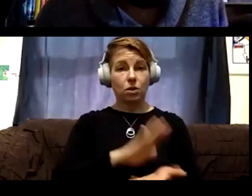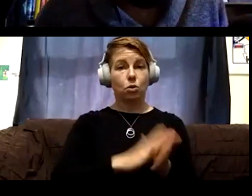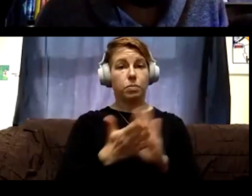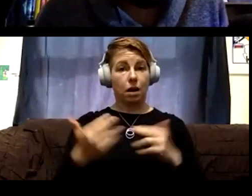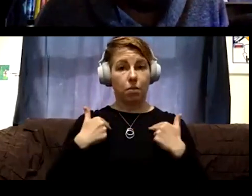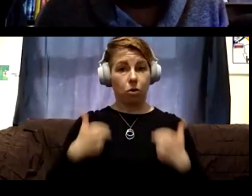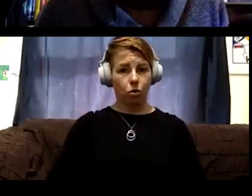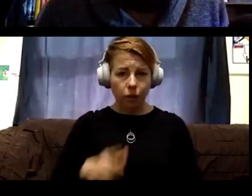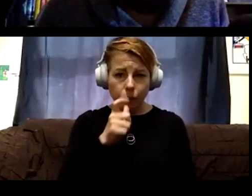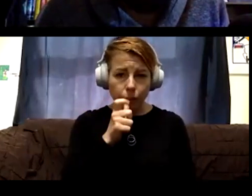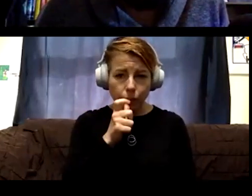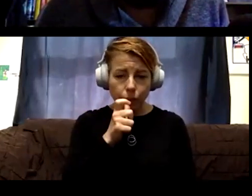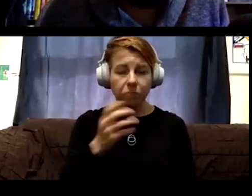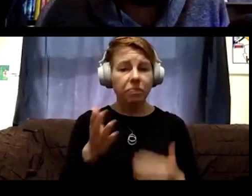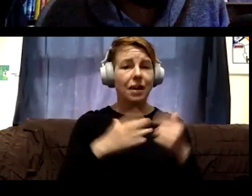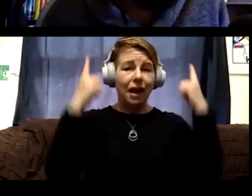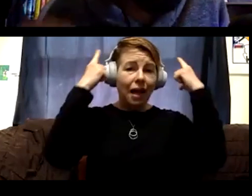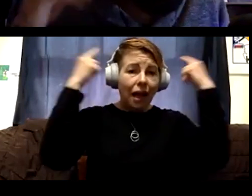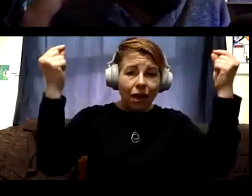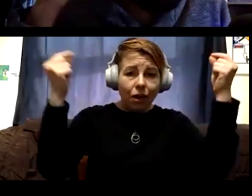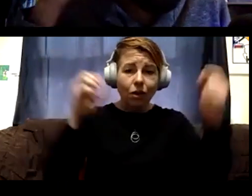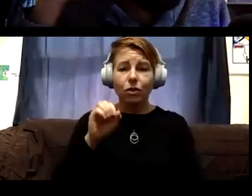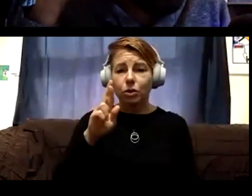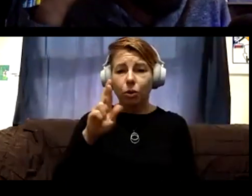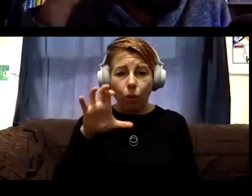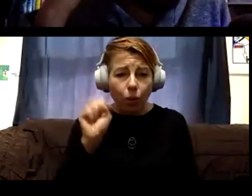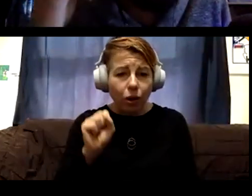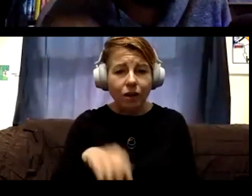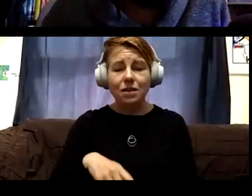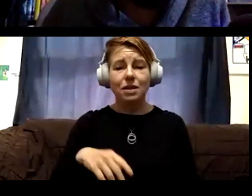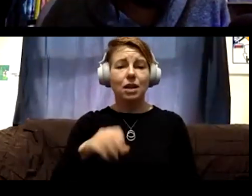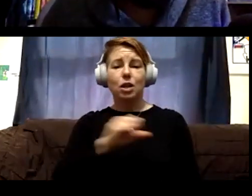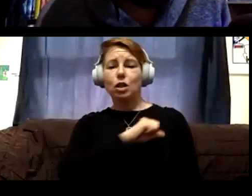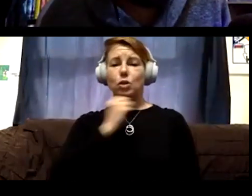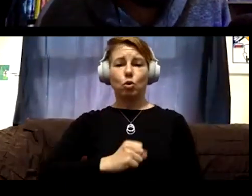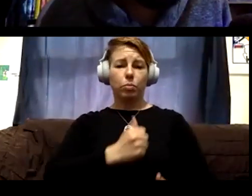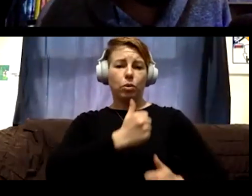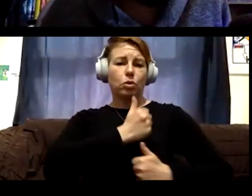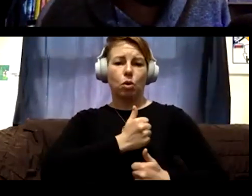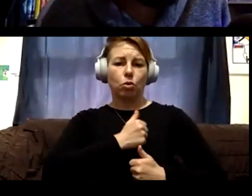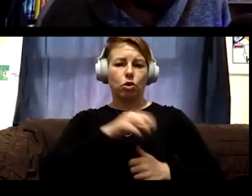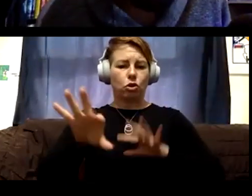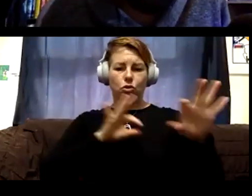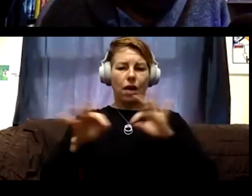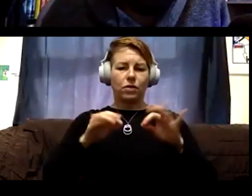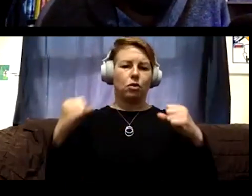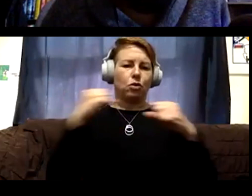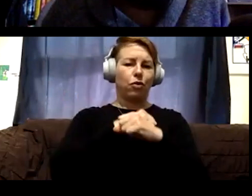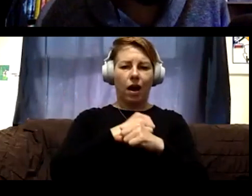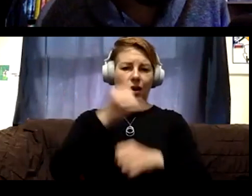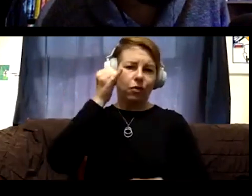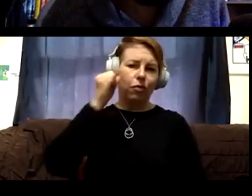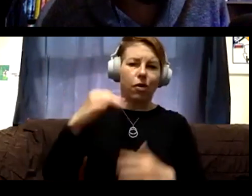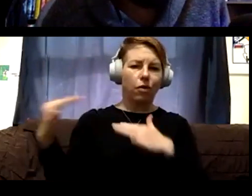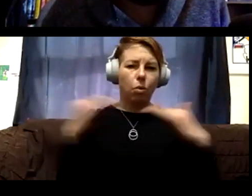story concerns elves and orcs, super soldiers drafted to fight in a forever war, a boy who lives beneath the stairs, or